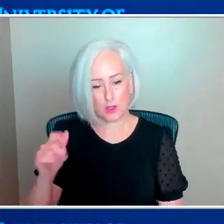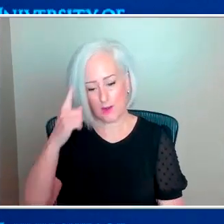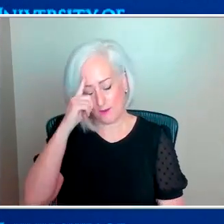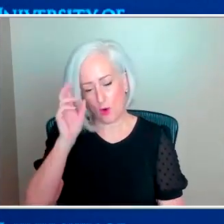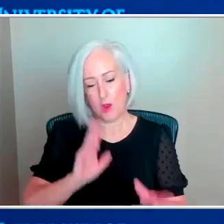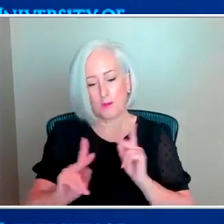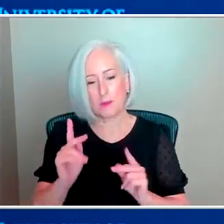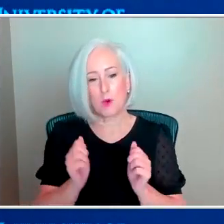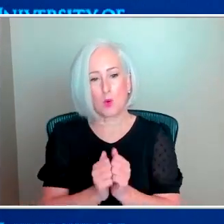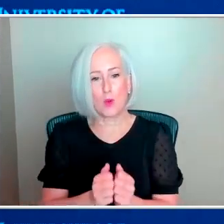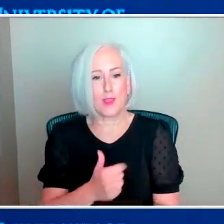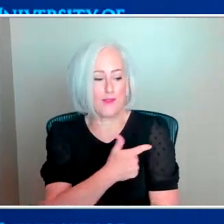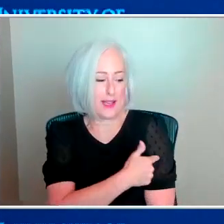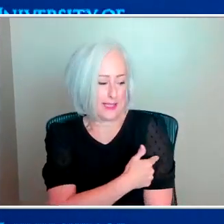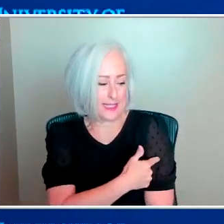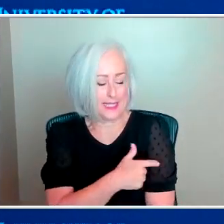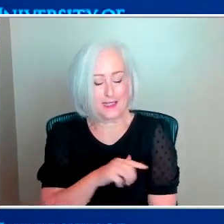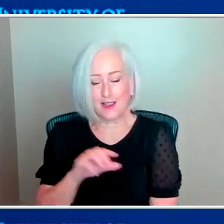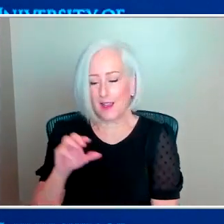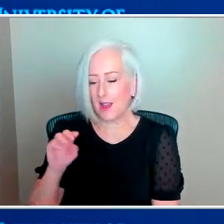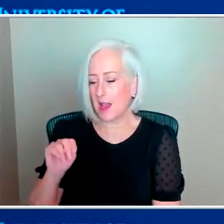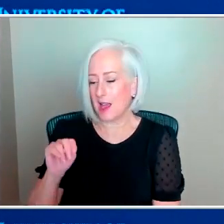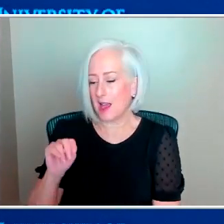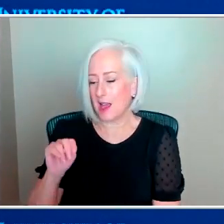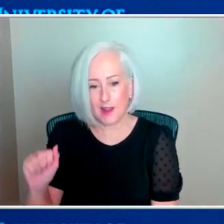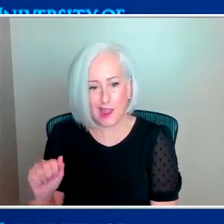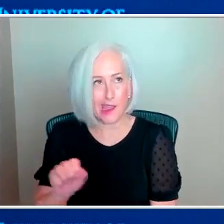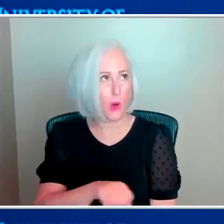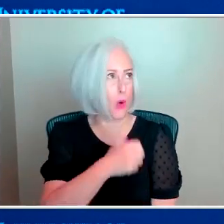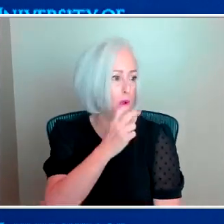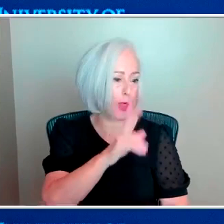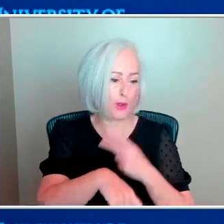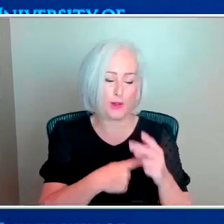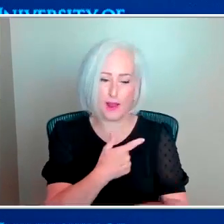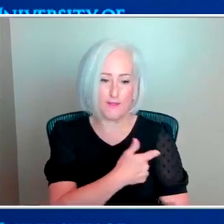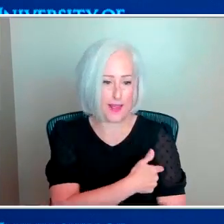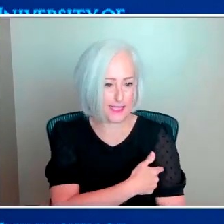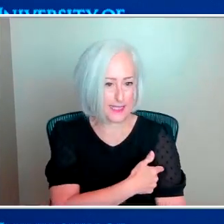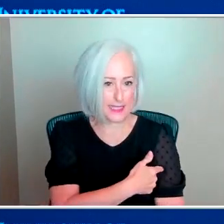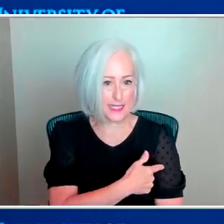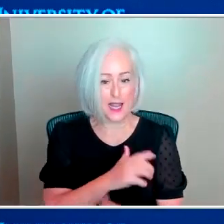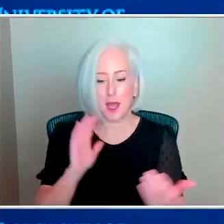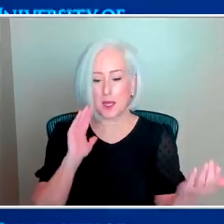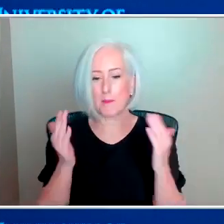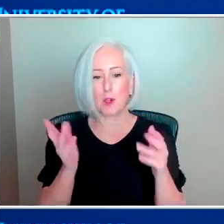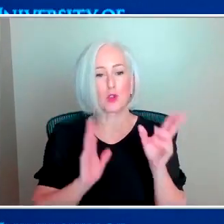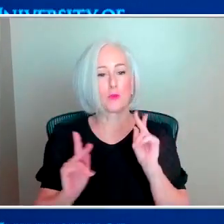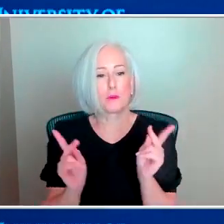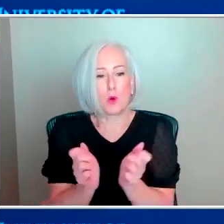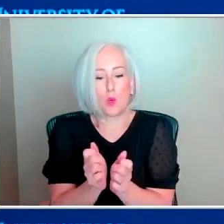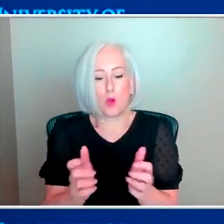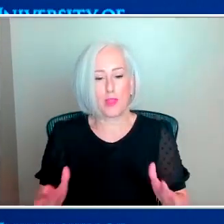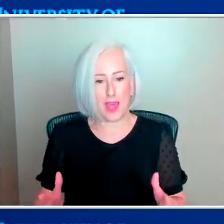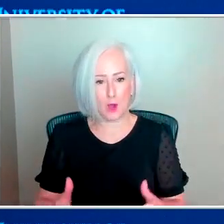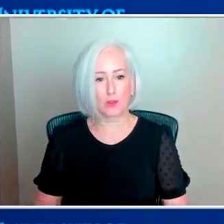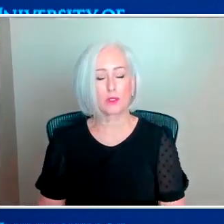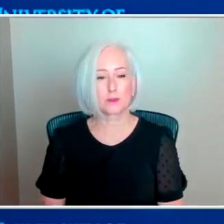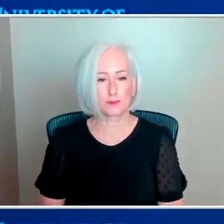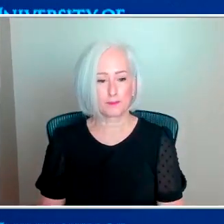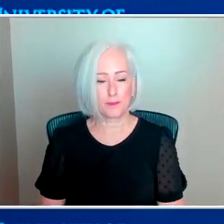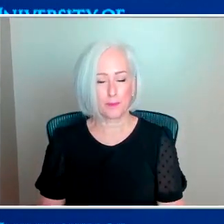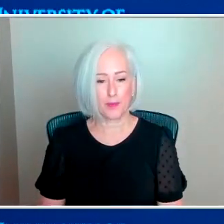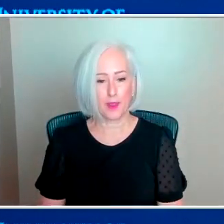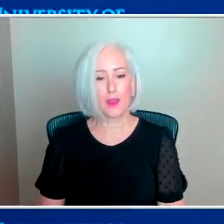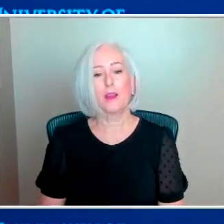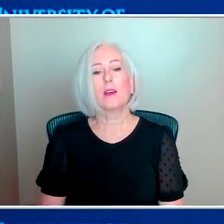an mRNA vaccine or any of the other vaccines that were available, as compared to people who didn't. They also did show 7 or 8